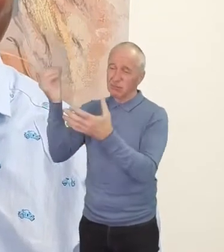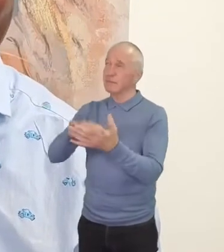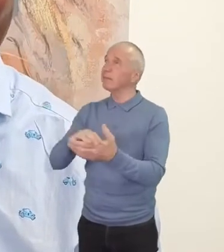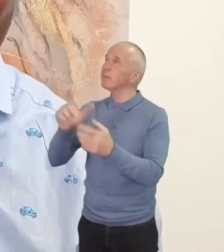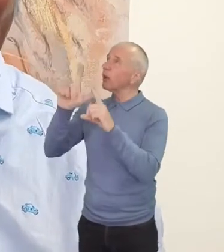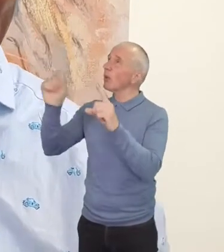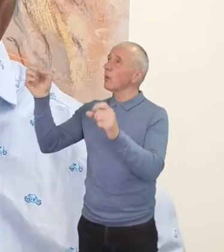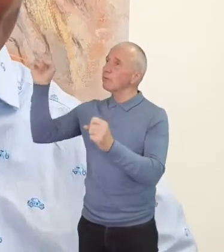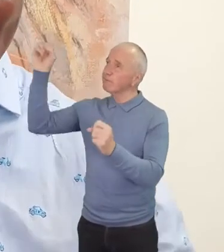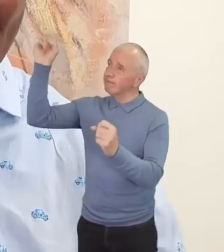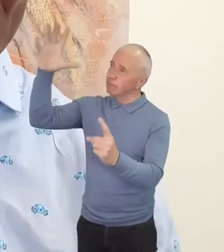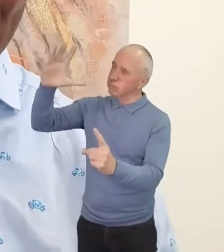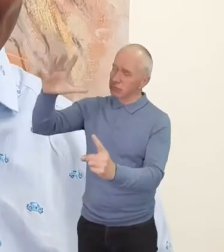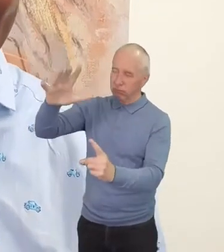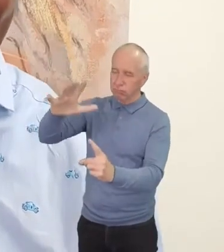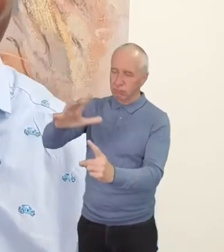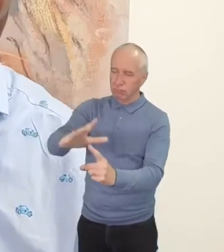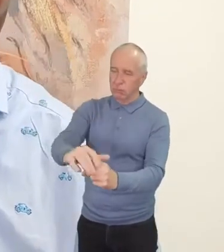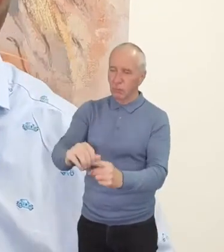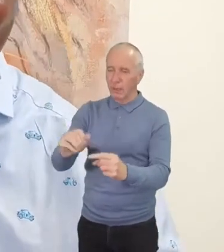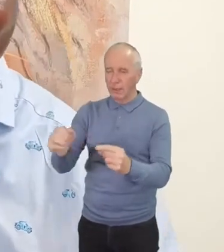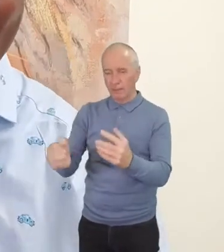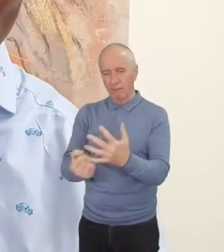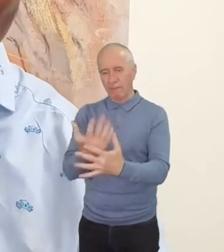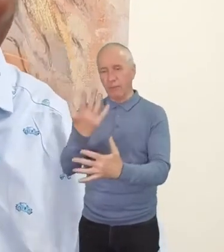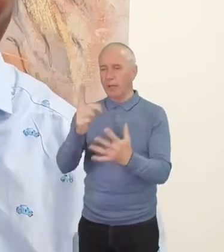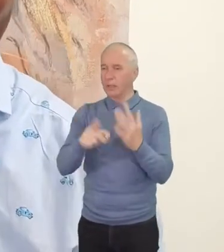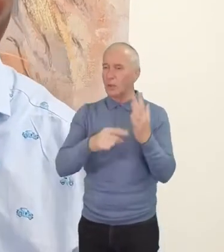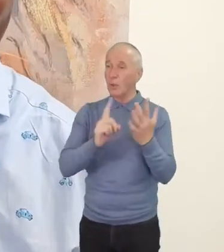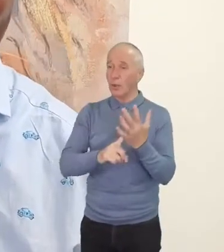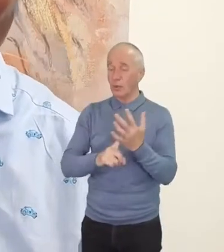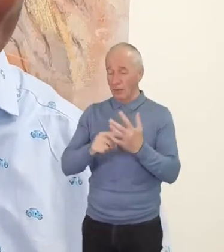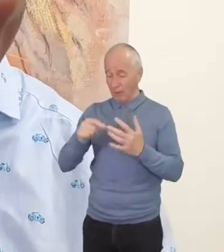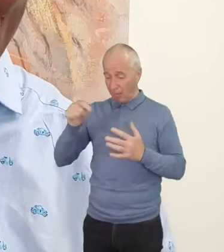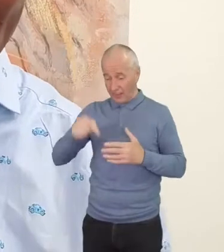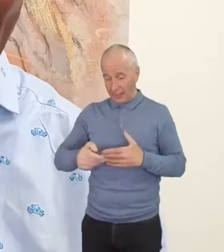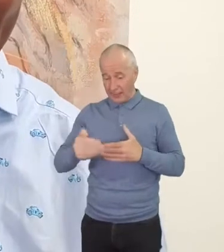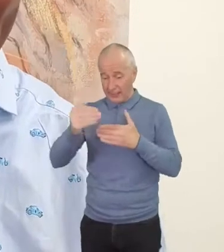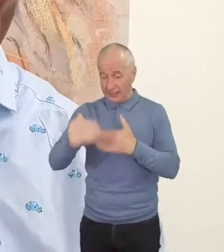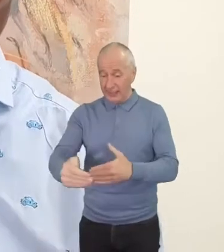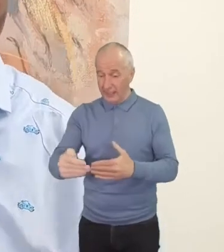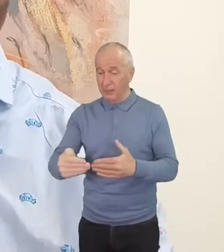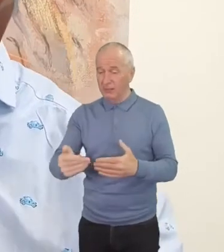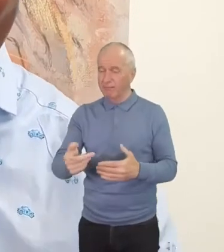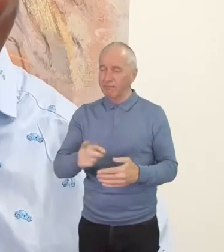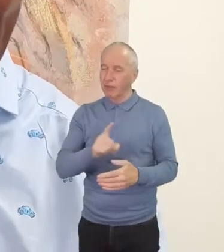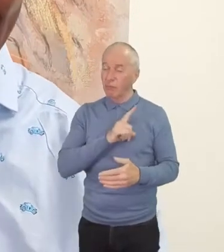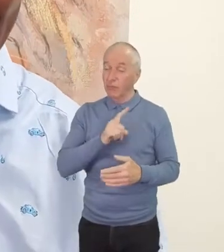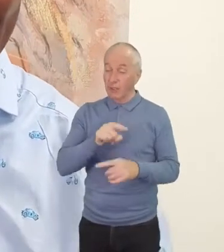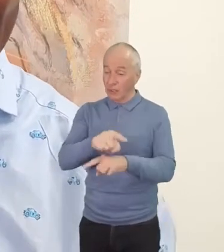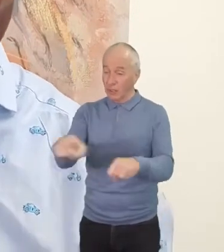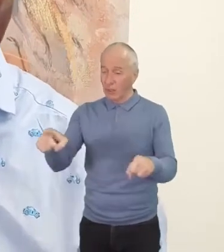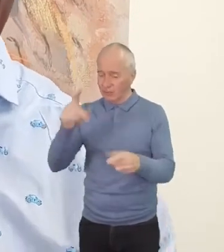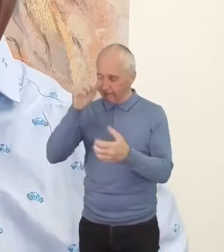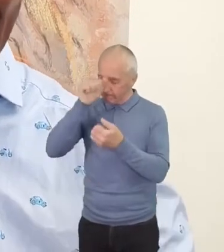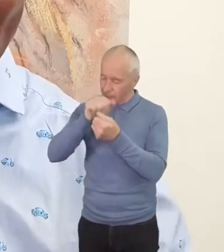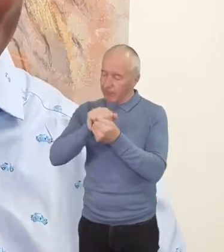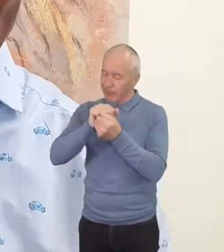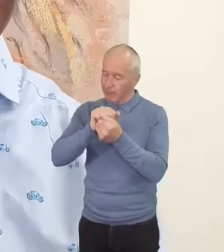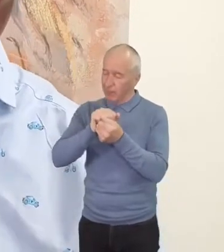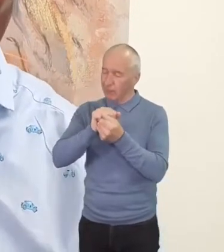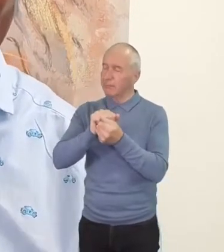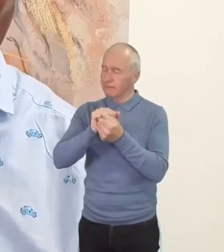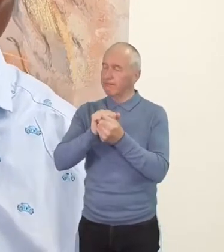oil. And for this season and for this reason, remember, you are blessed and